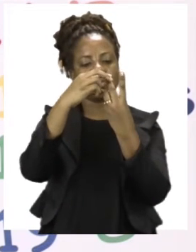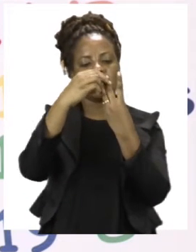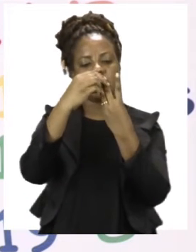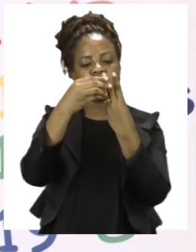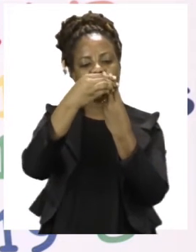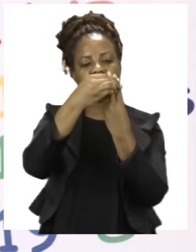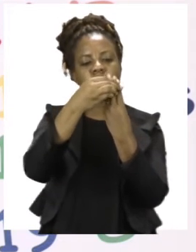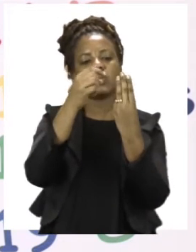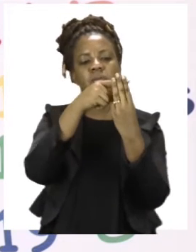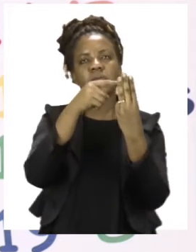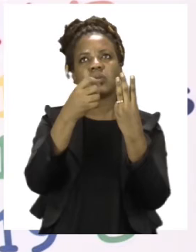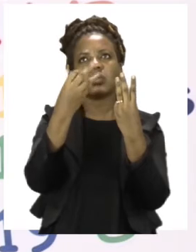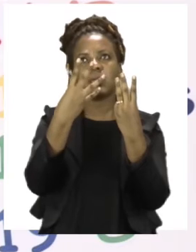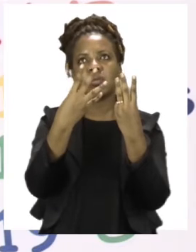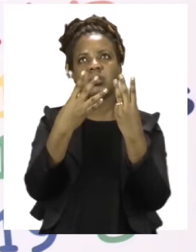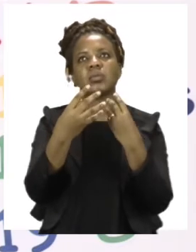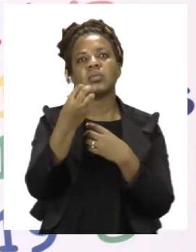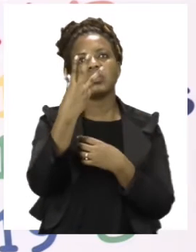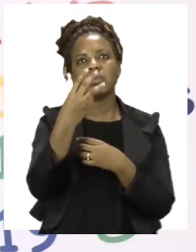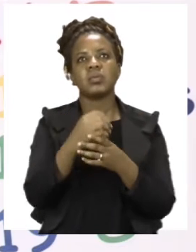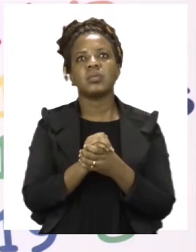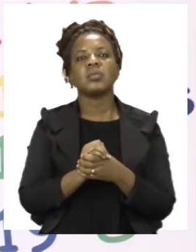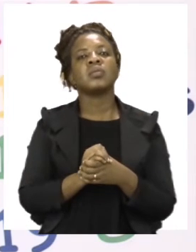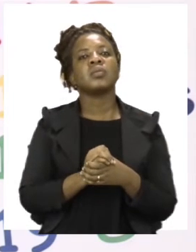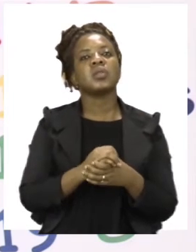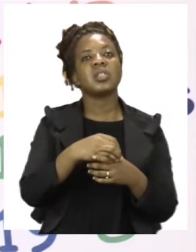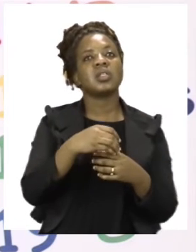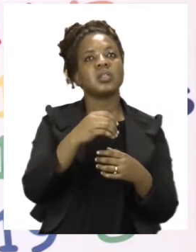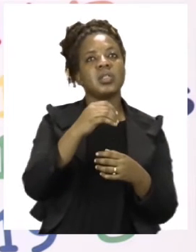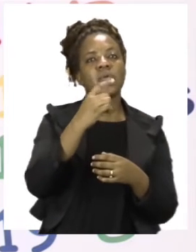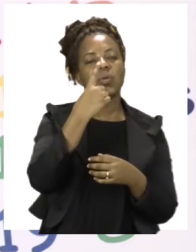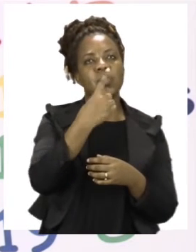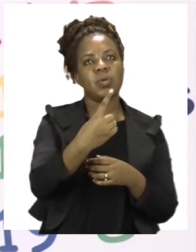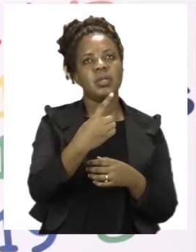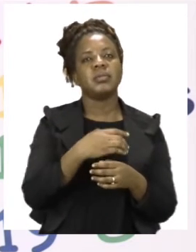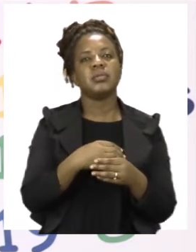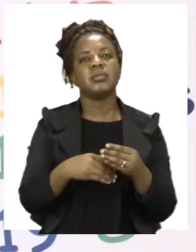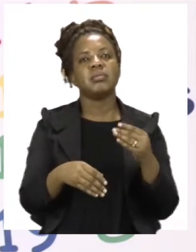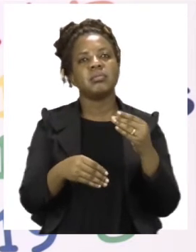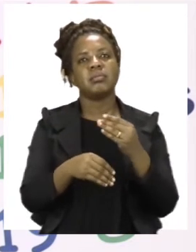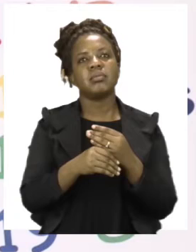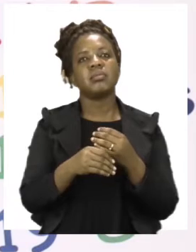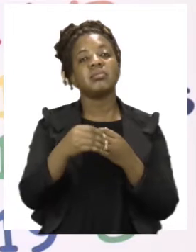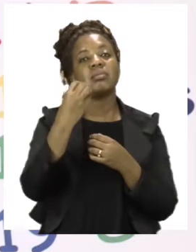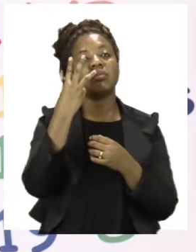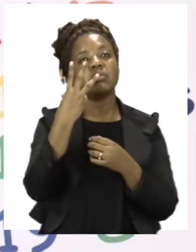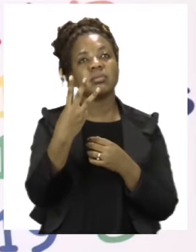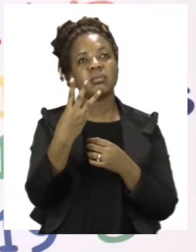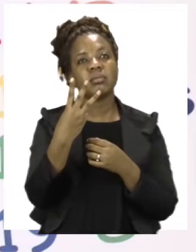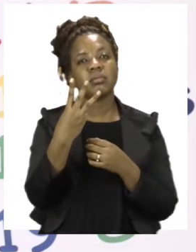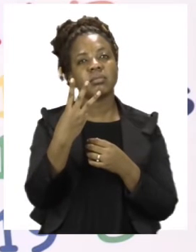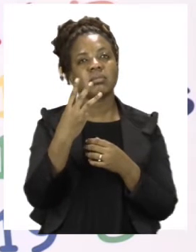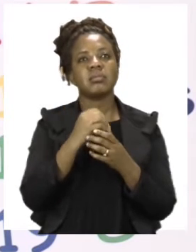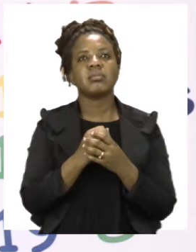then after that we say 1 plus 3. 1 plus